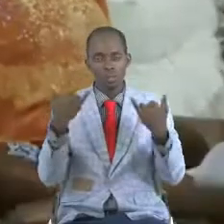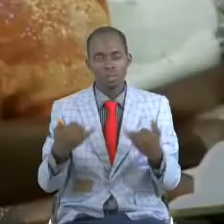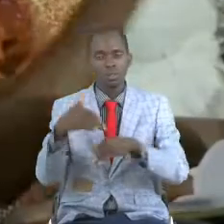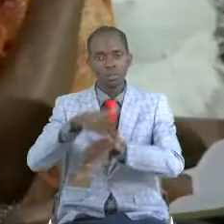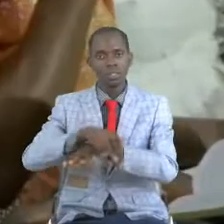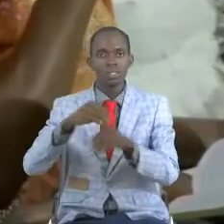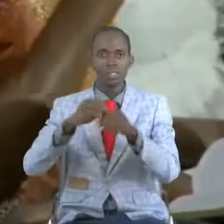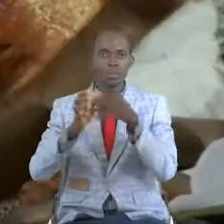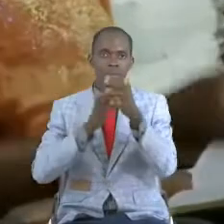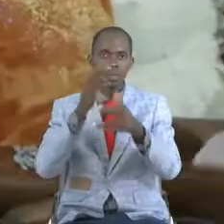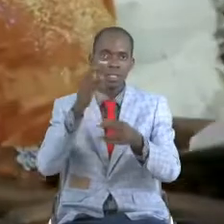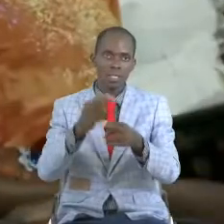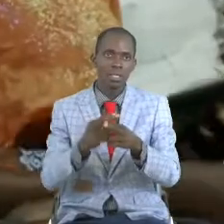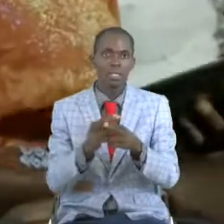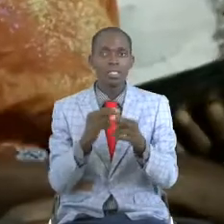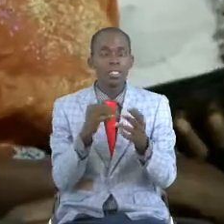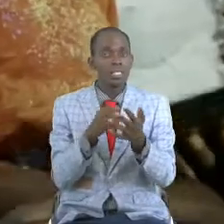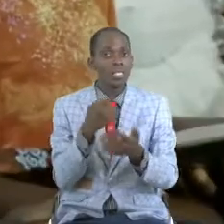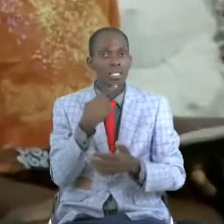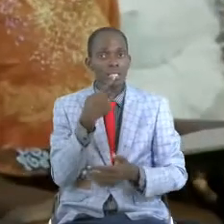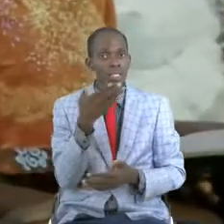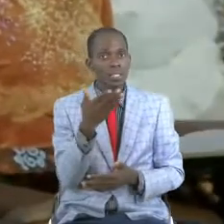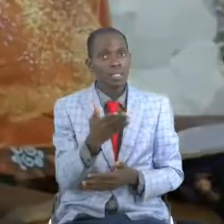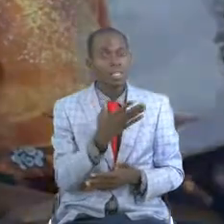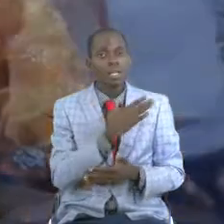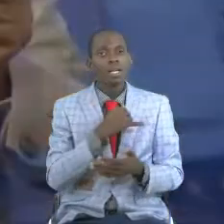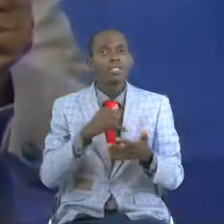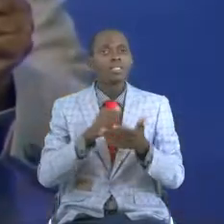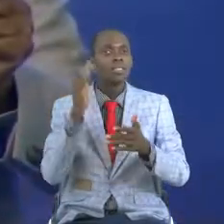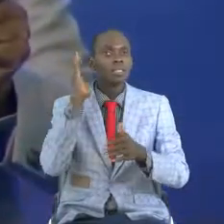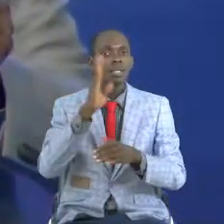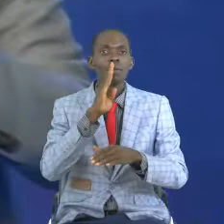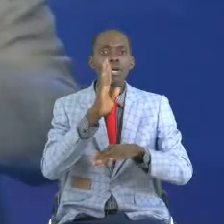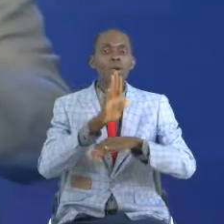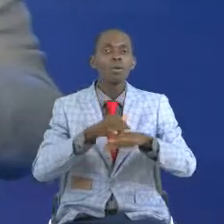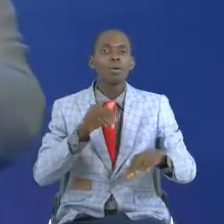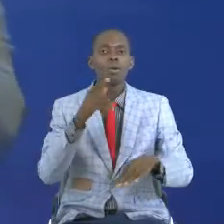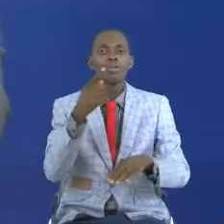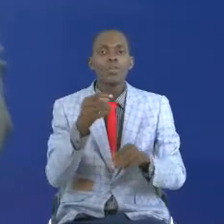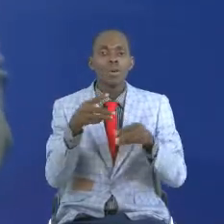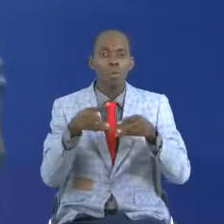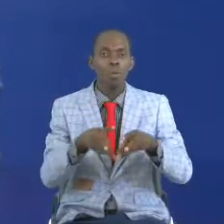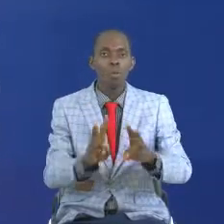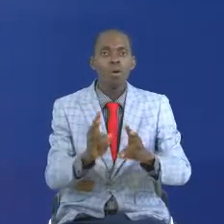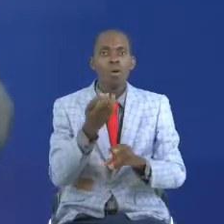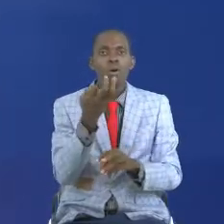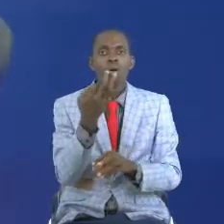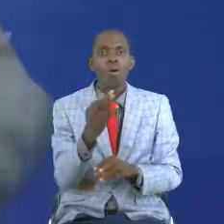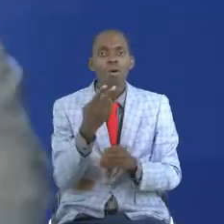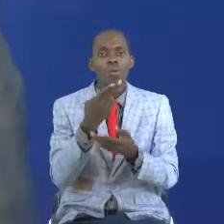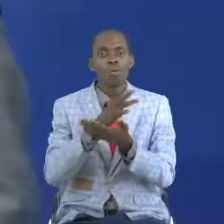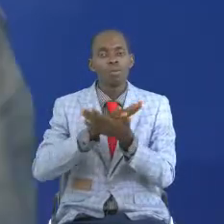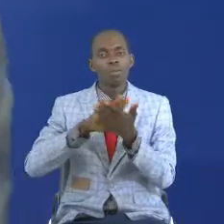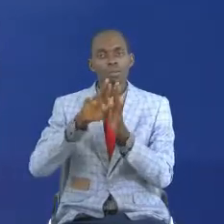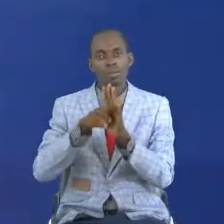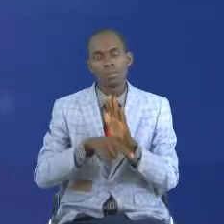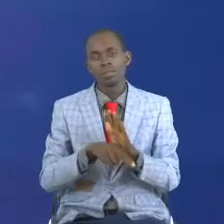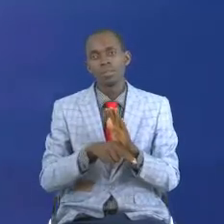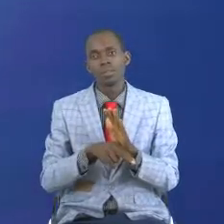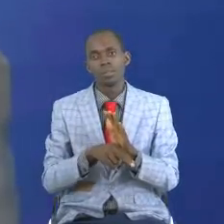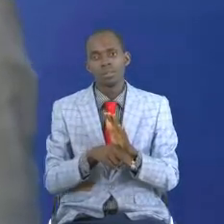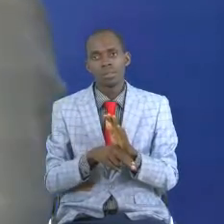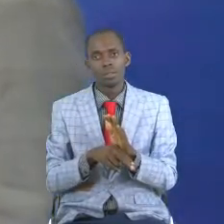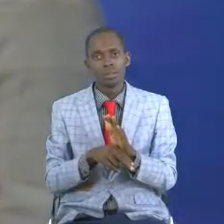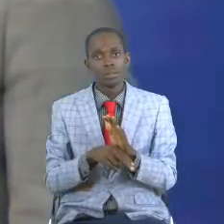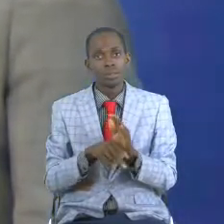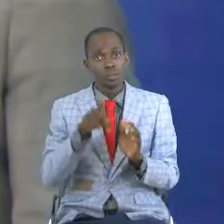name. It says, and it shall be called the way of holiness. Of course, you understand, it's